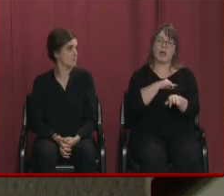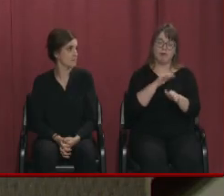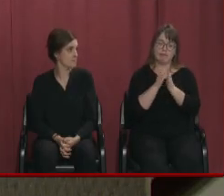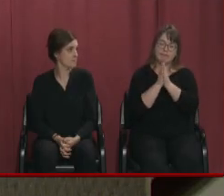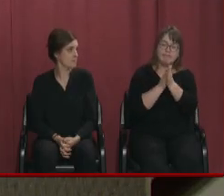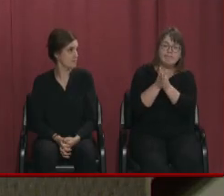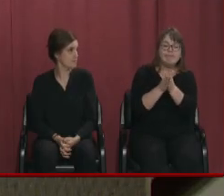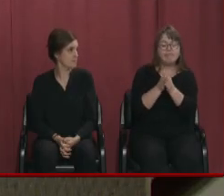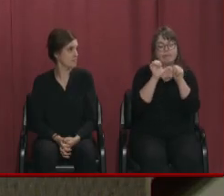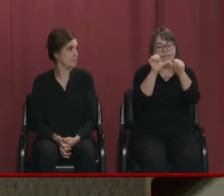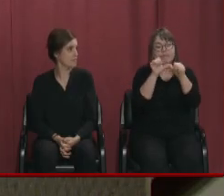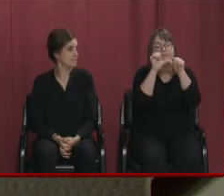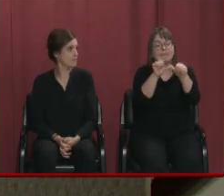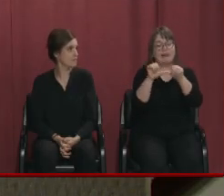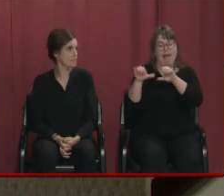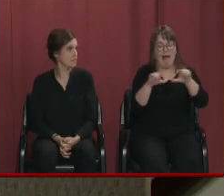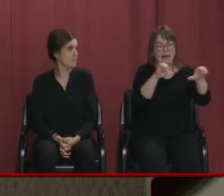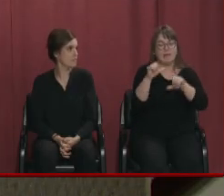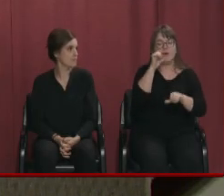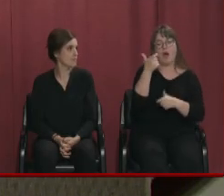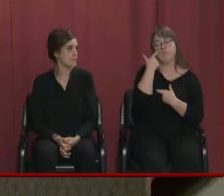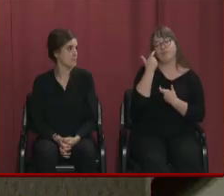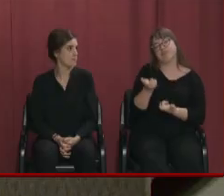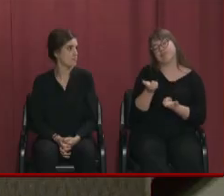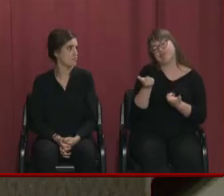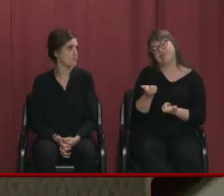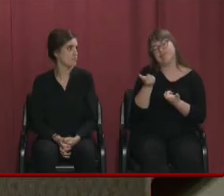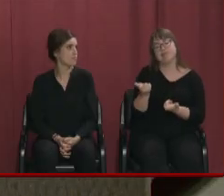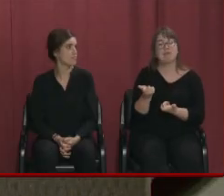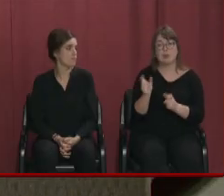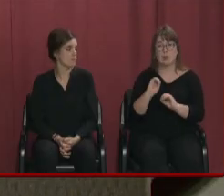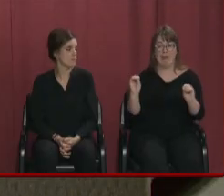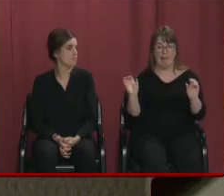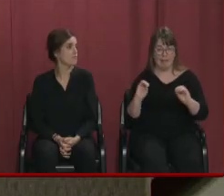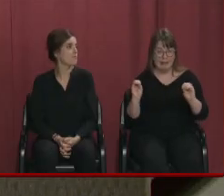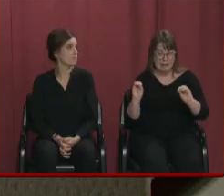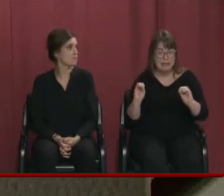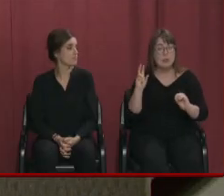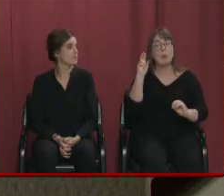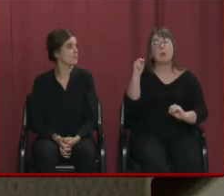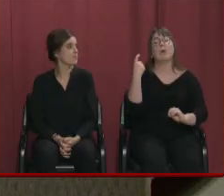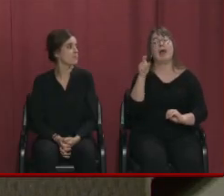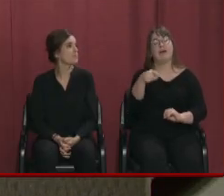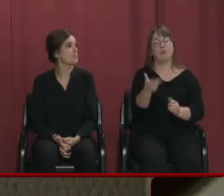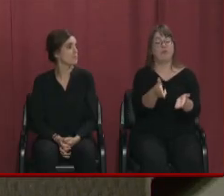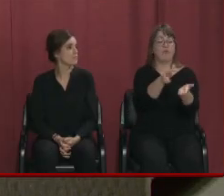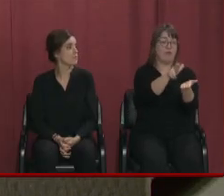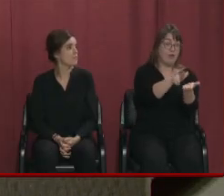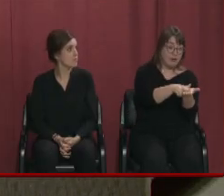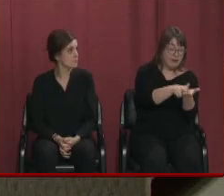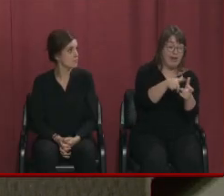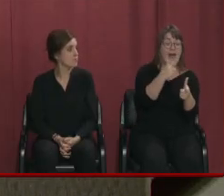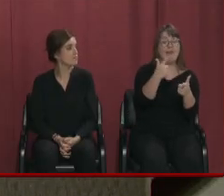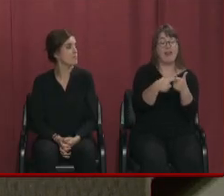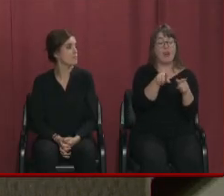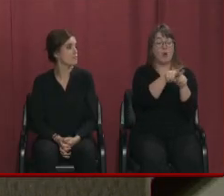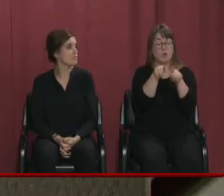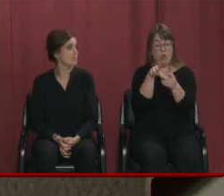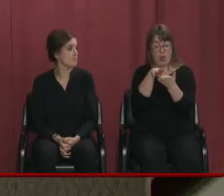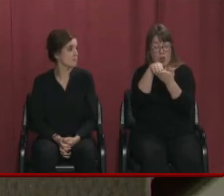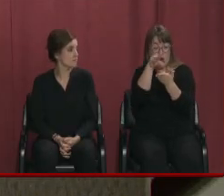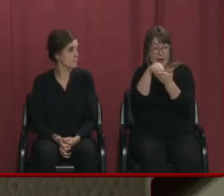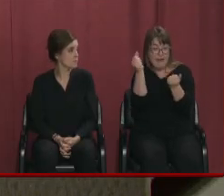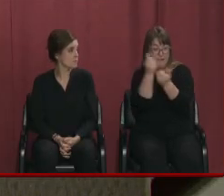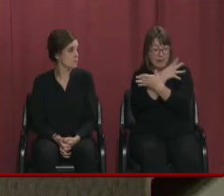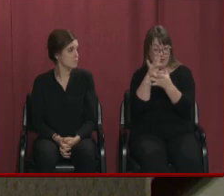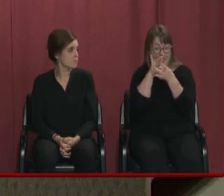passive bystanders. It starts by becoming a registered voter and then continues as we educate ourselves to vote, and then really relies